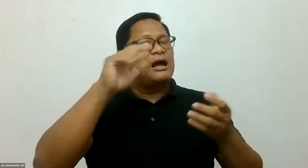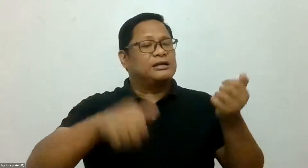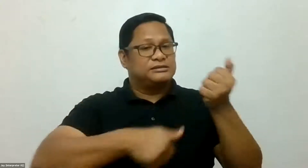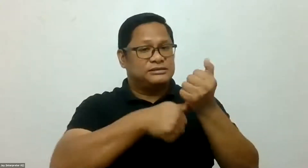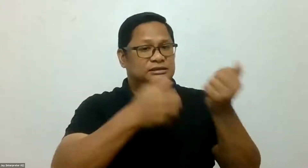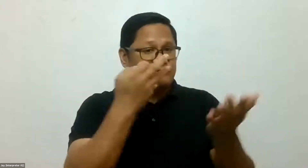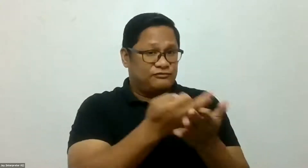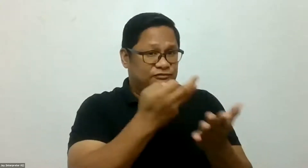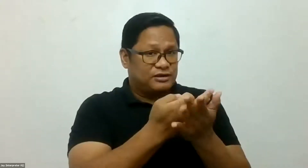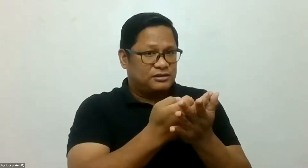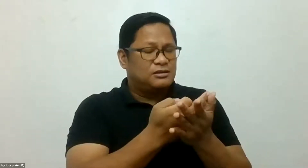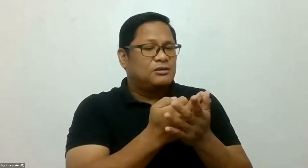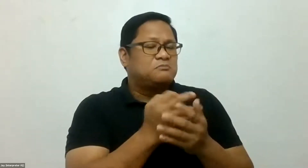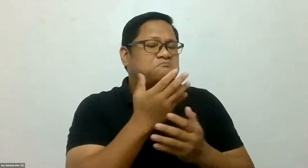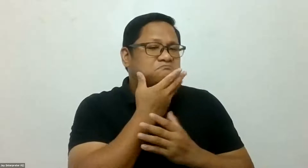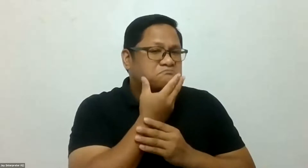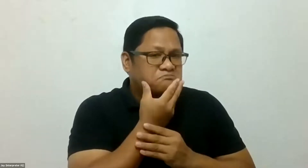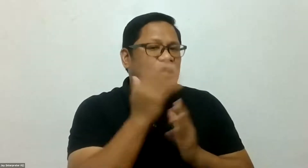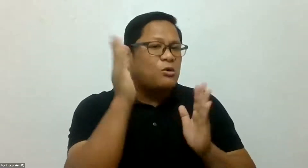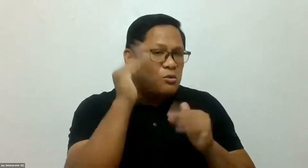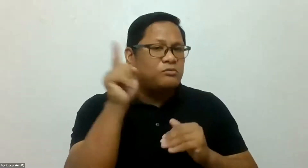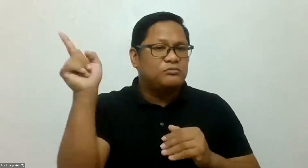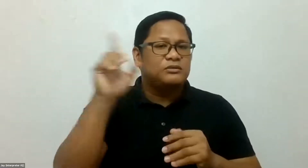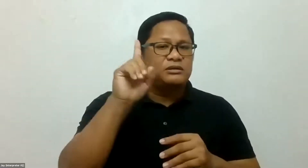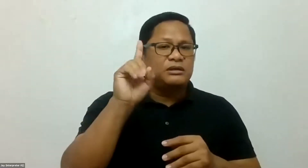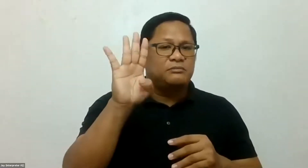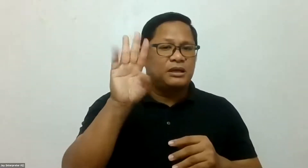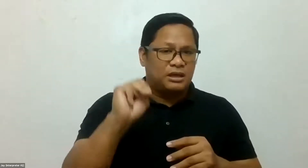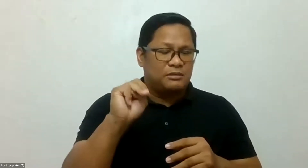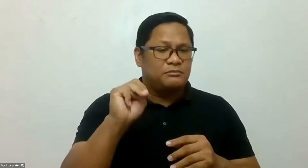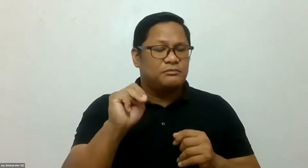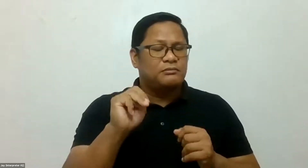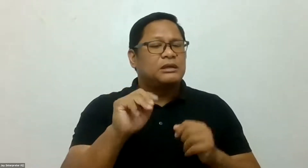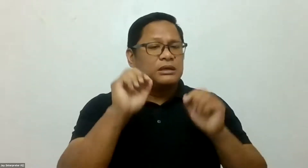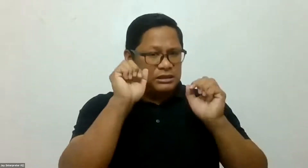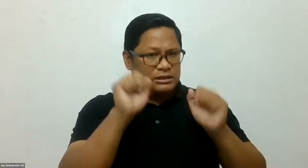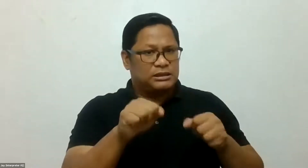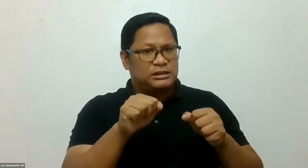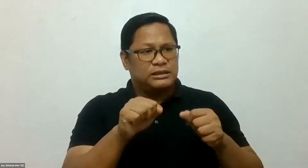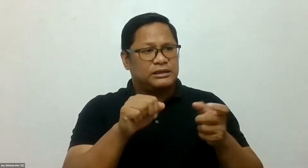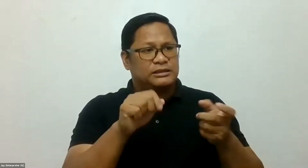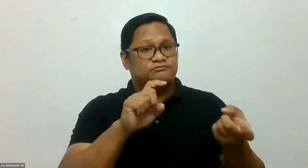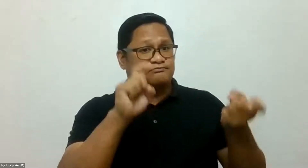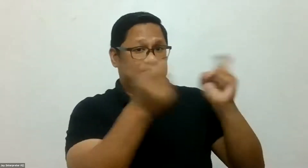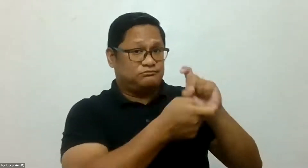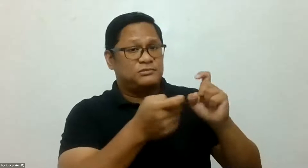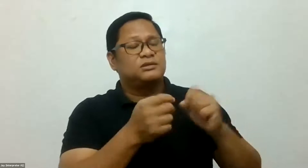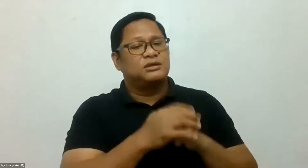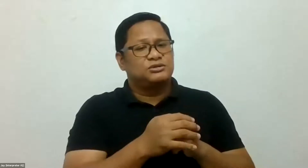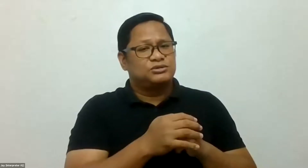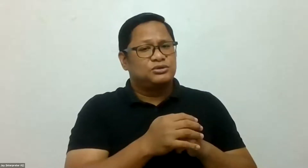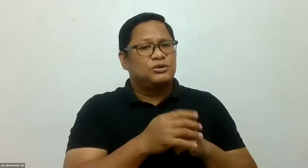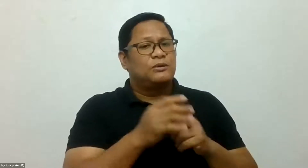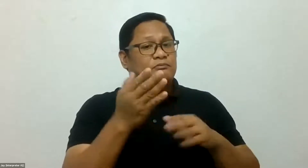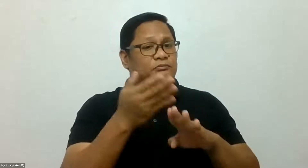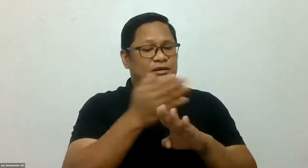Hopefully, ma-reconsider pa ng DBM under Sec Wendell Abisado bago pa